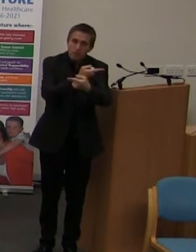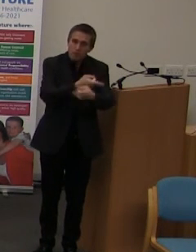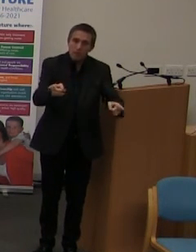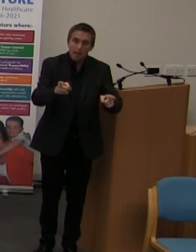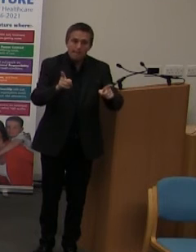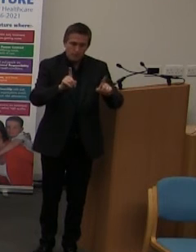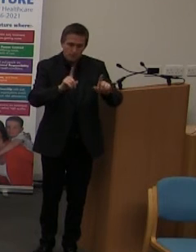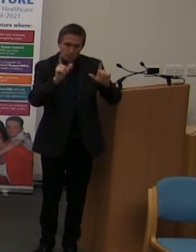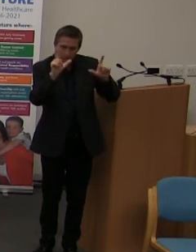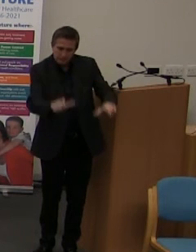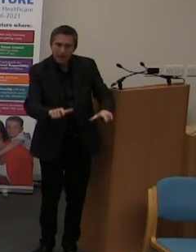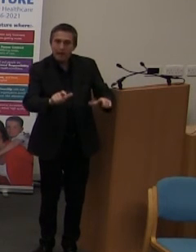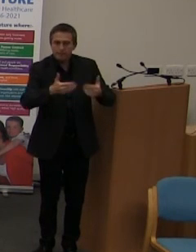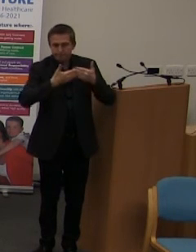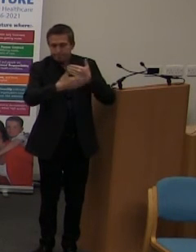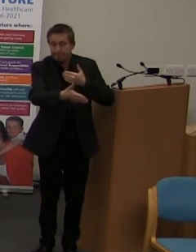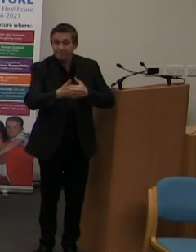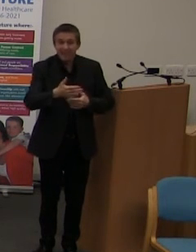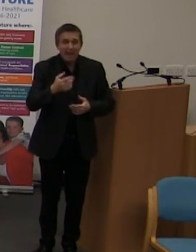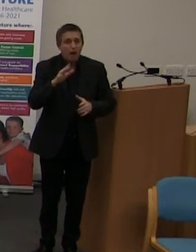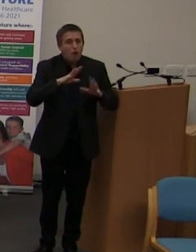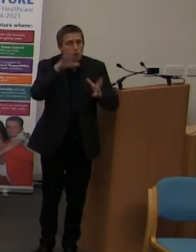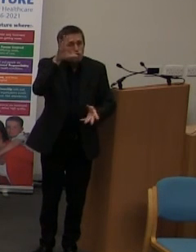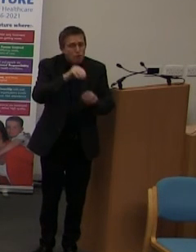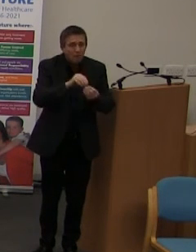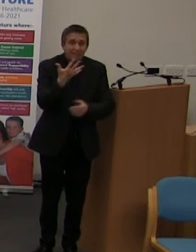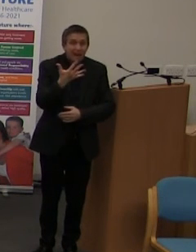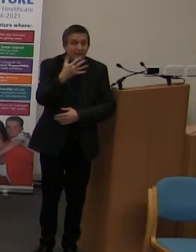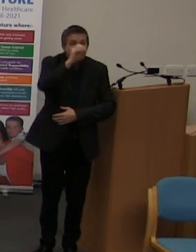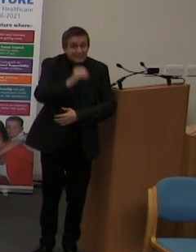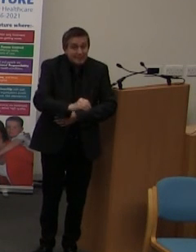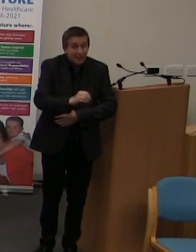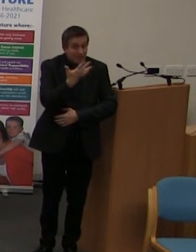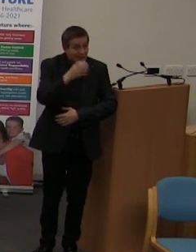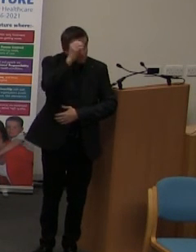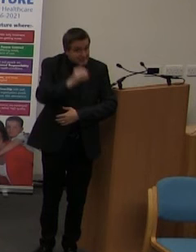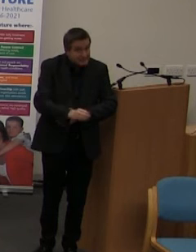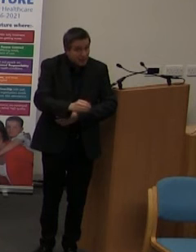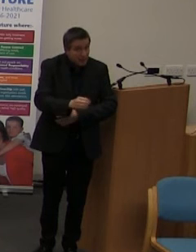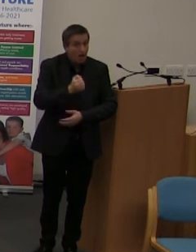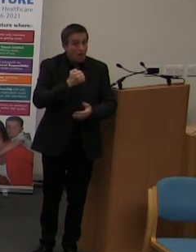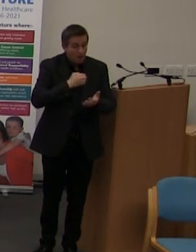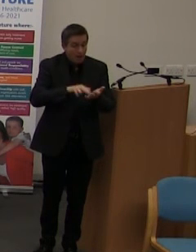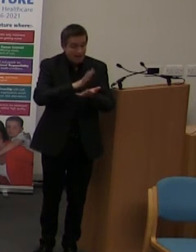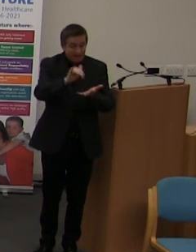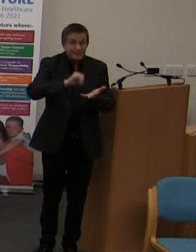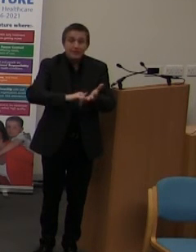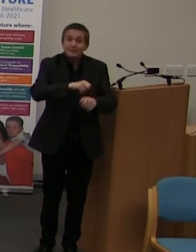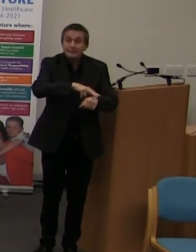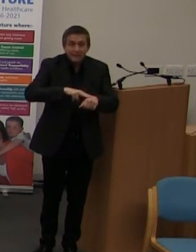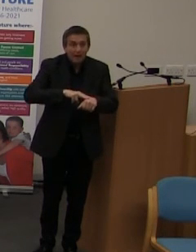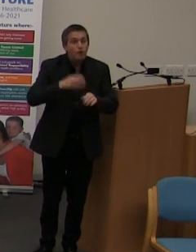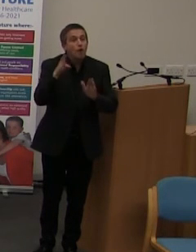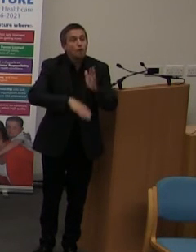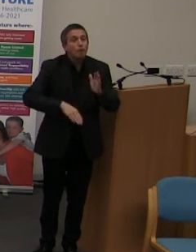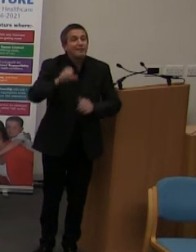try and do what we can to support them, because we rely, it's about 5% of the NHS workforce, I think, are from EU countries